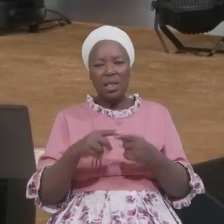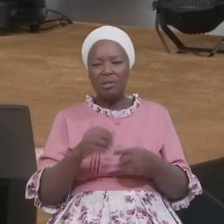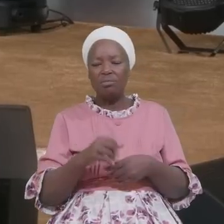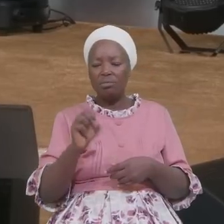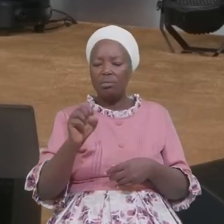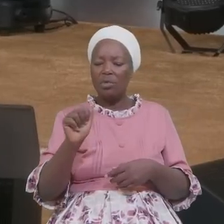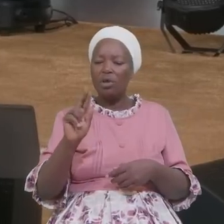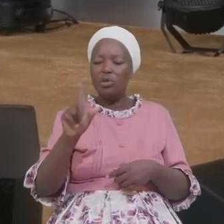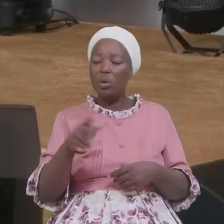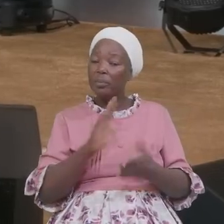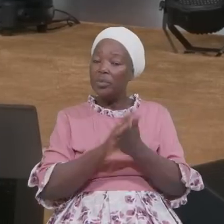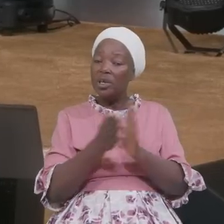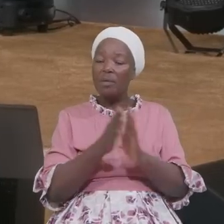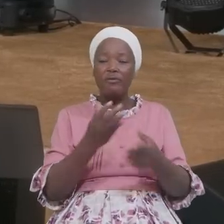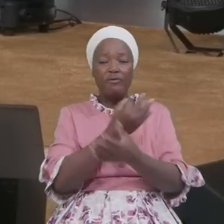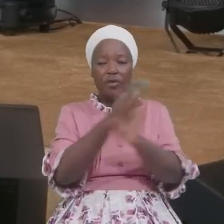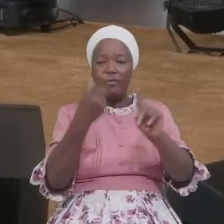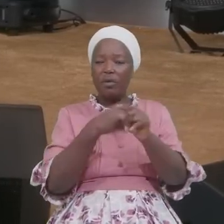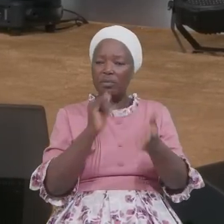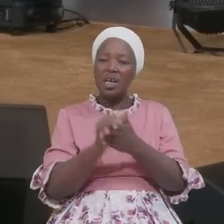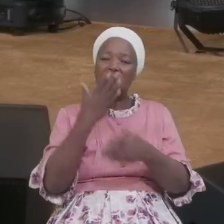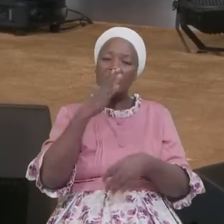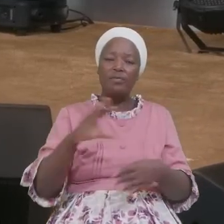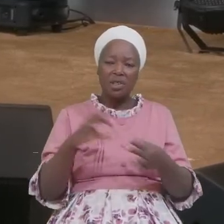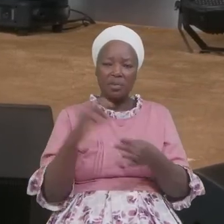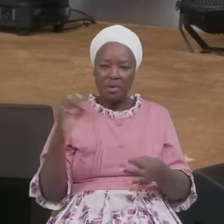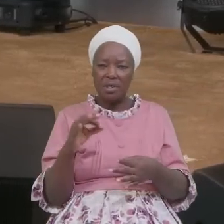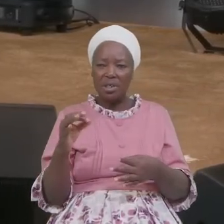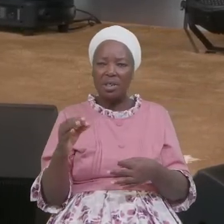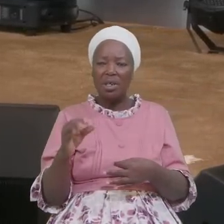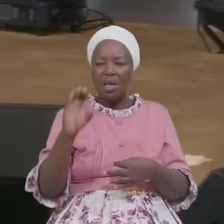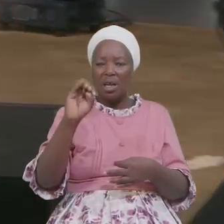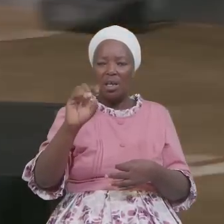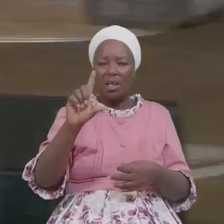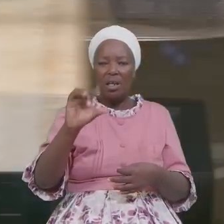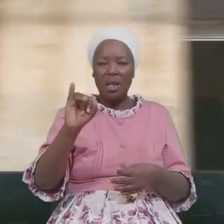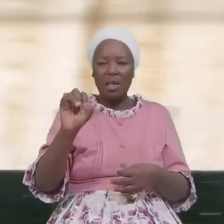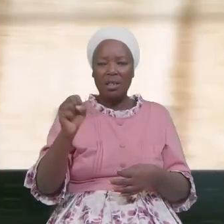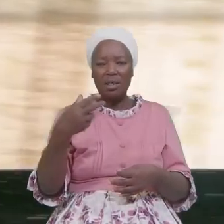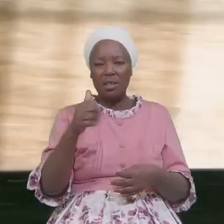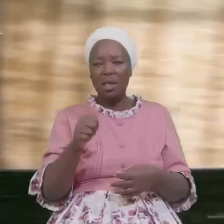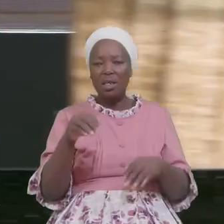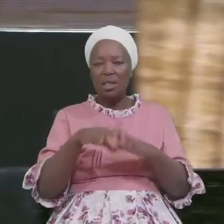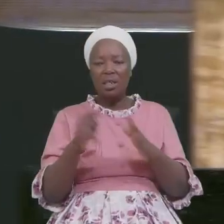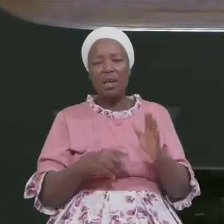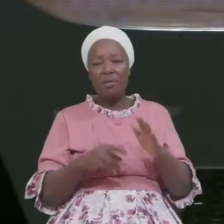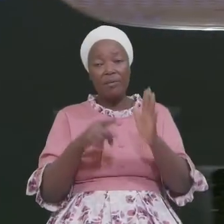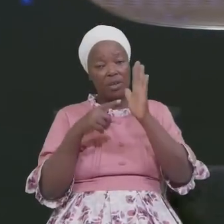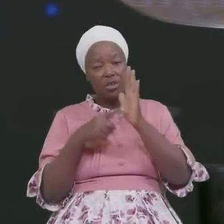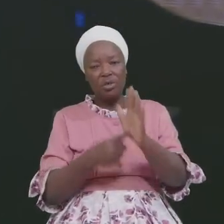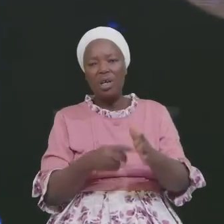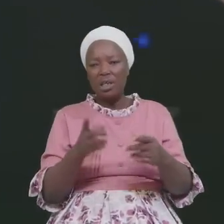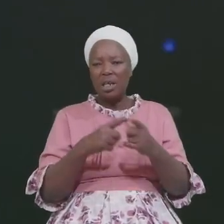free from that evil spirit. Elisha, needed revelation. They said,